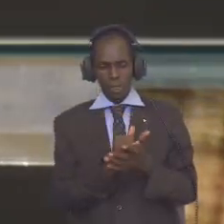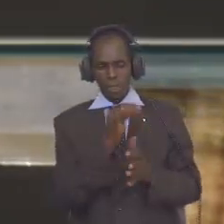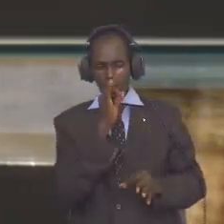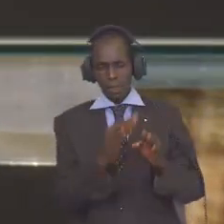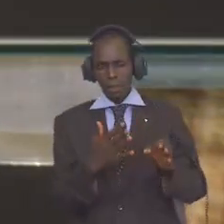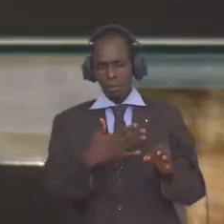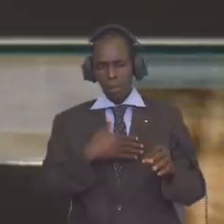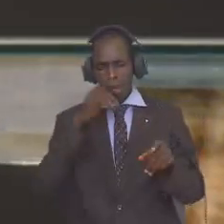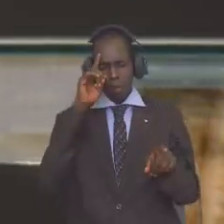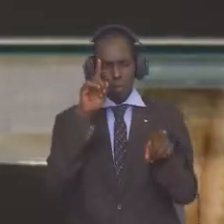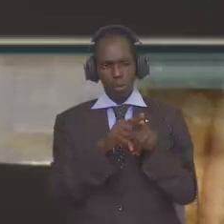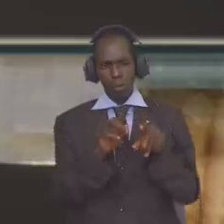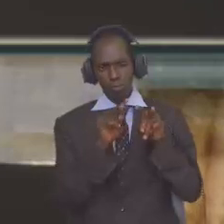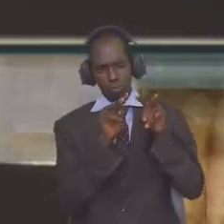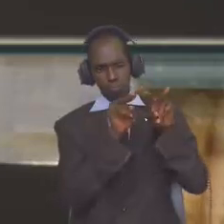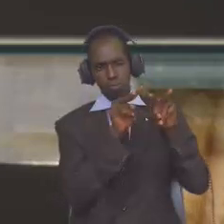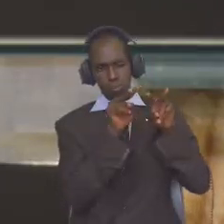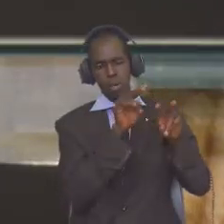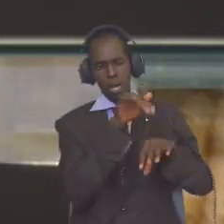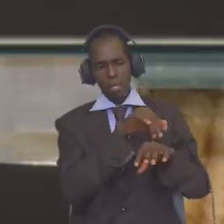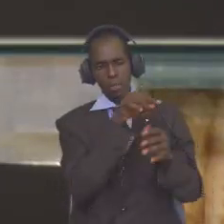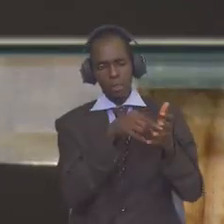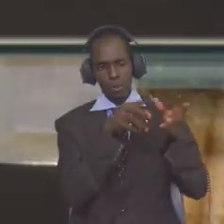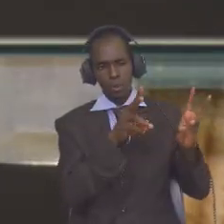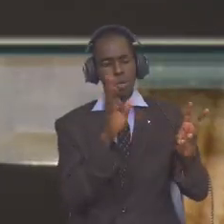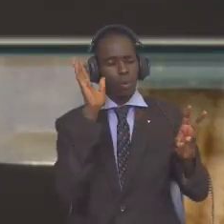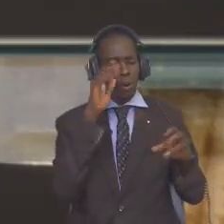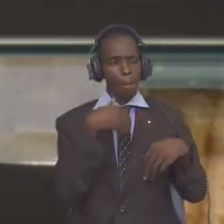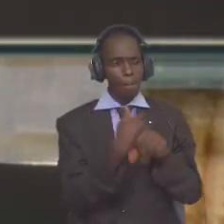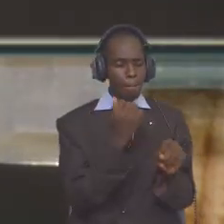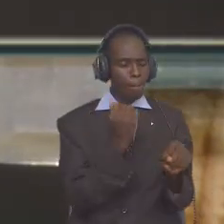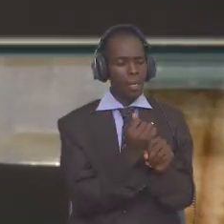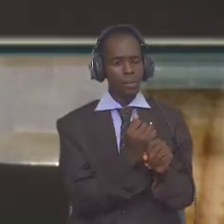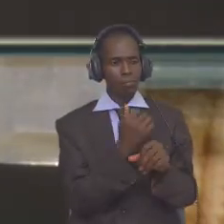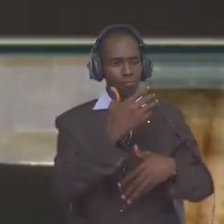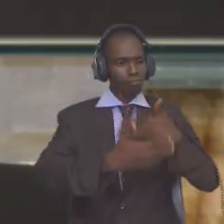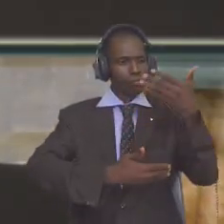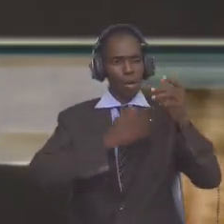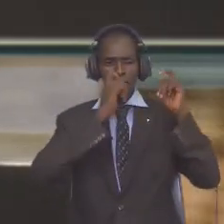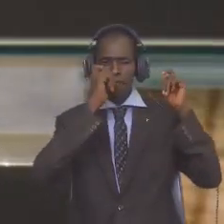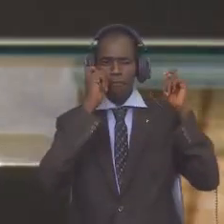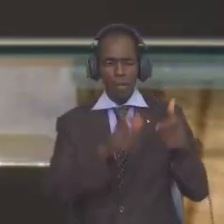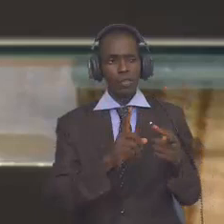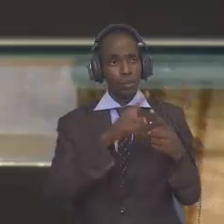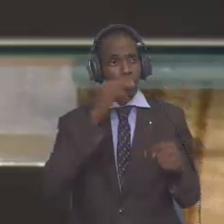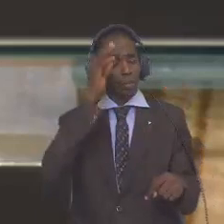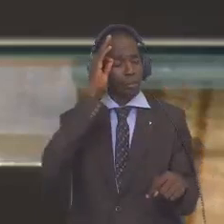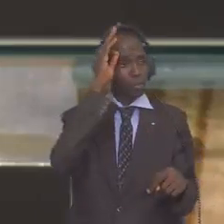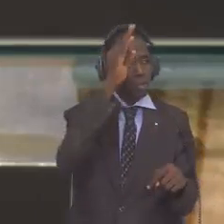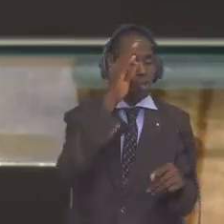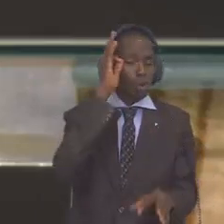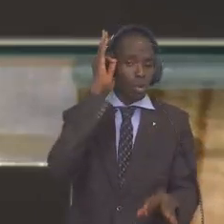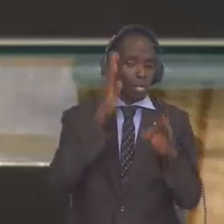look this direction, he'll make progress faster towards the future. If my brother will